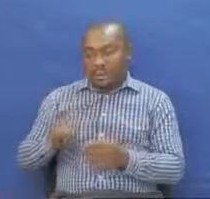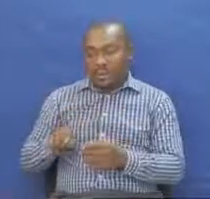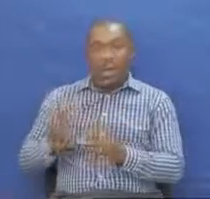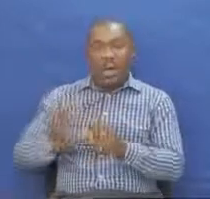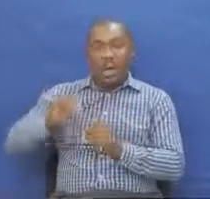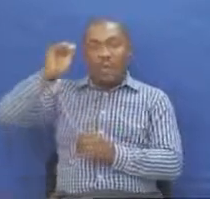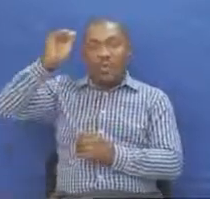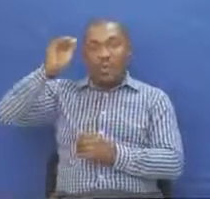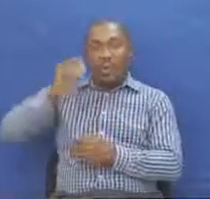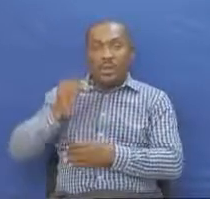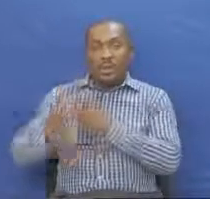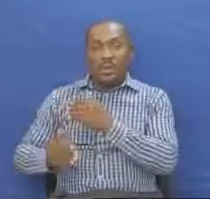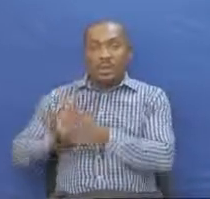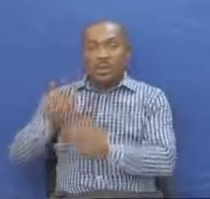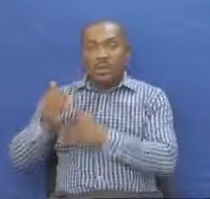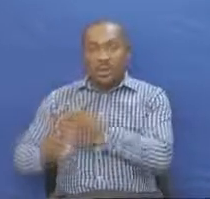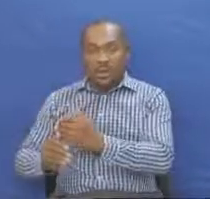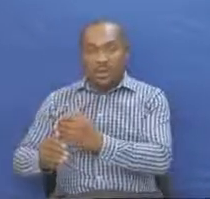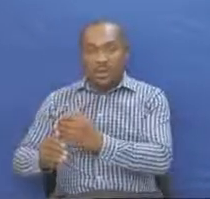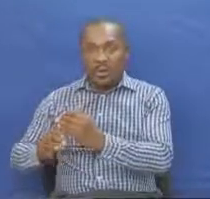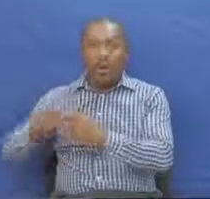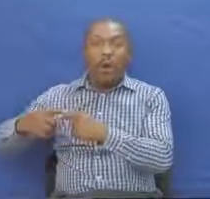is development now?